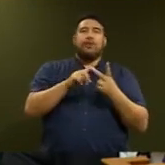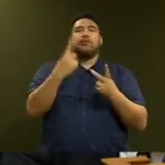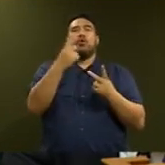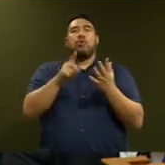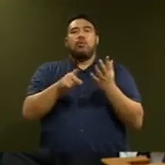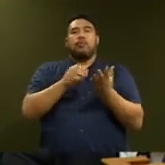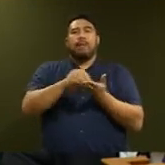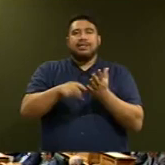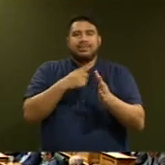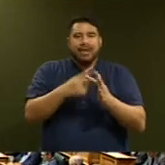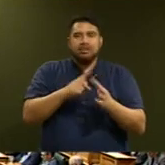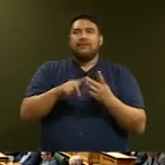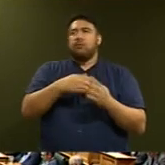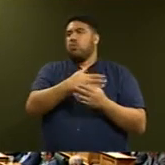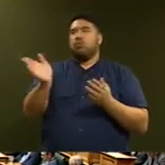and indeed the country.